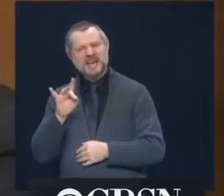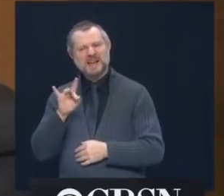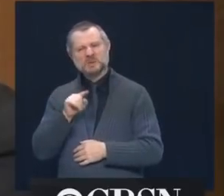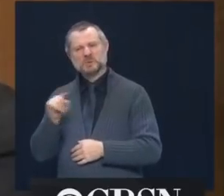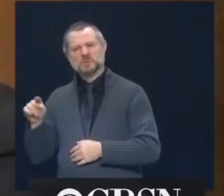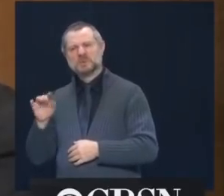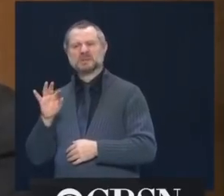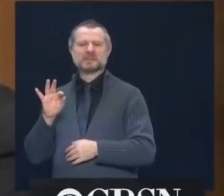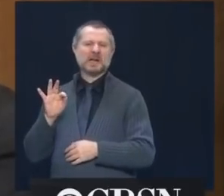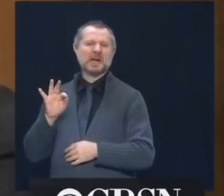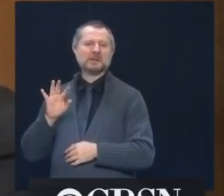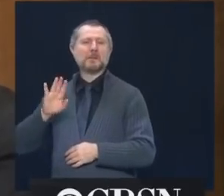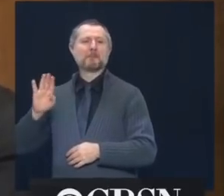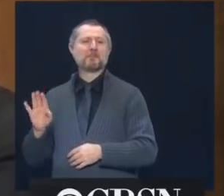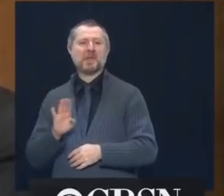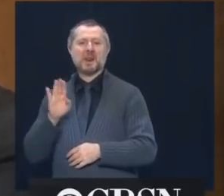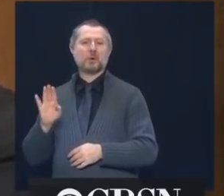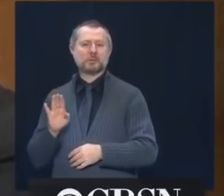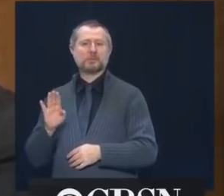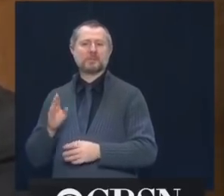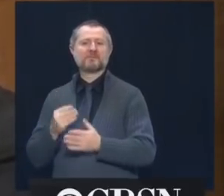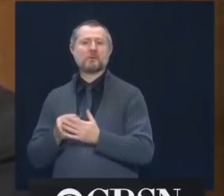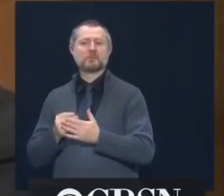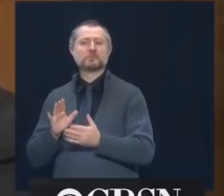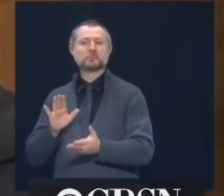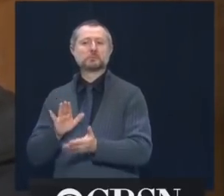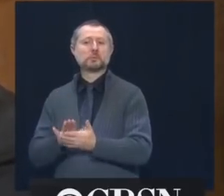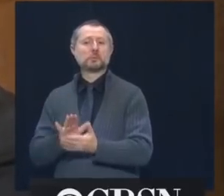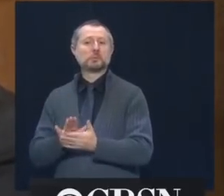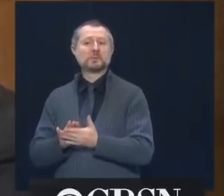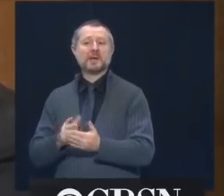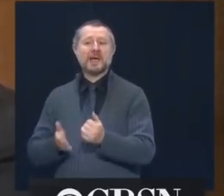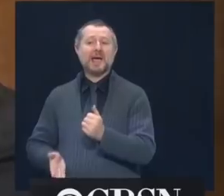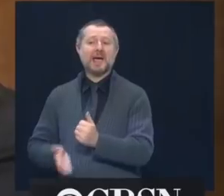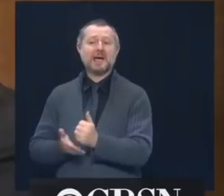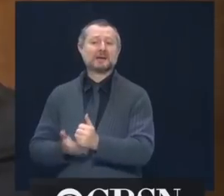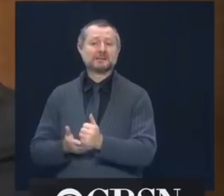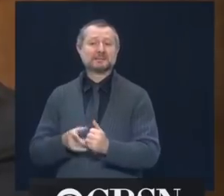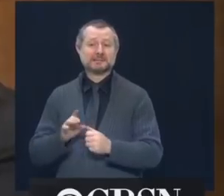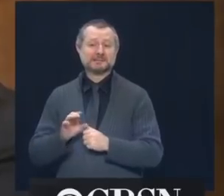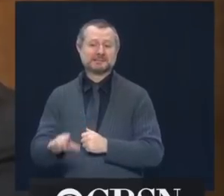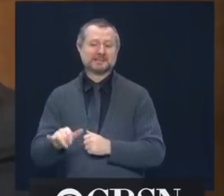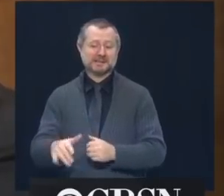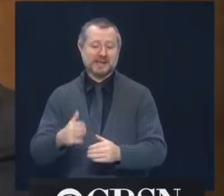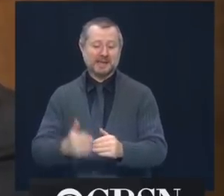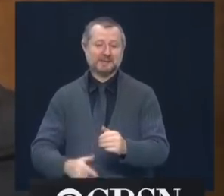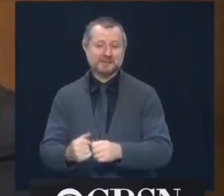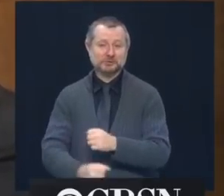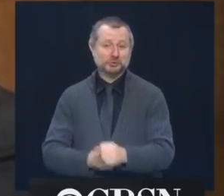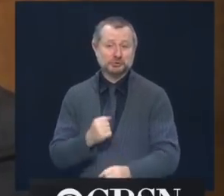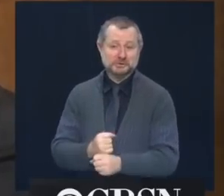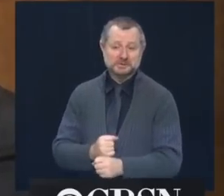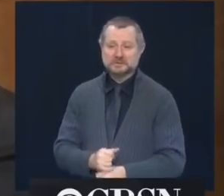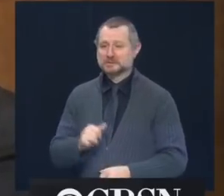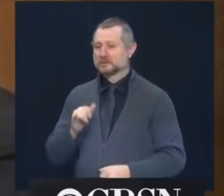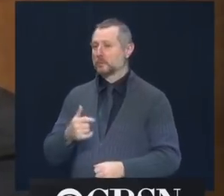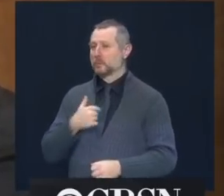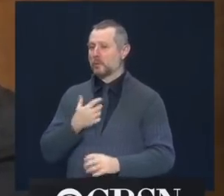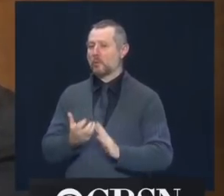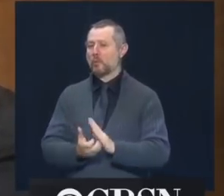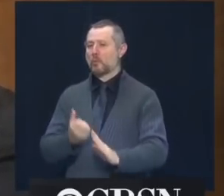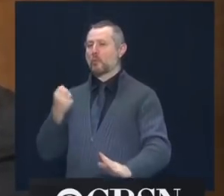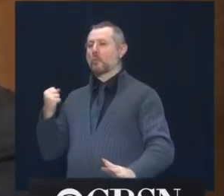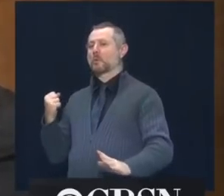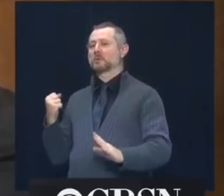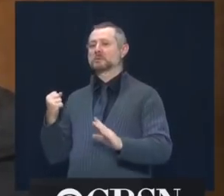aid payments that go out at the end of the year. That is what we would withhold, up to 20% overall in the